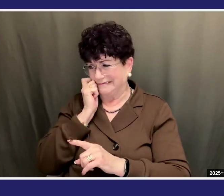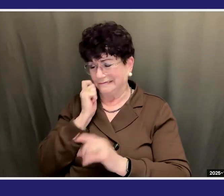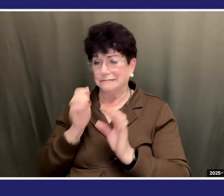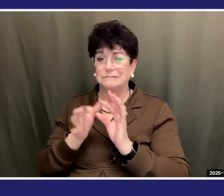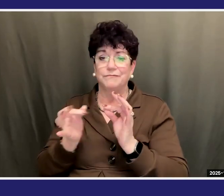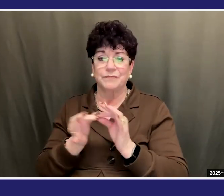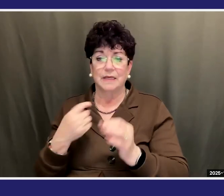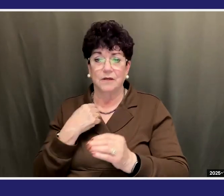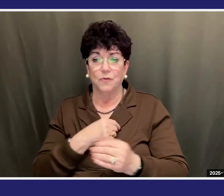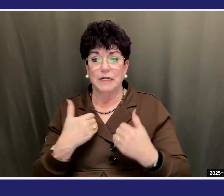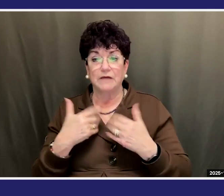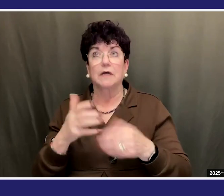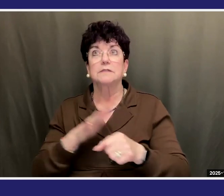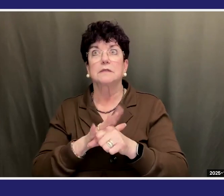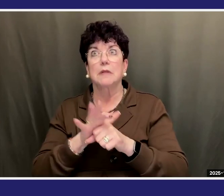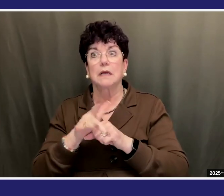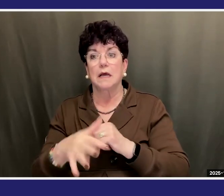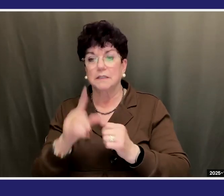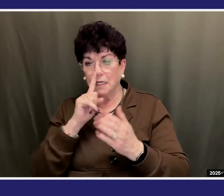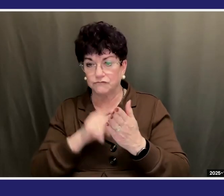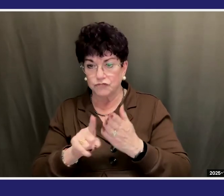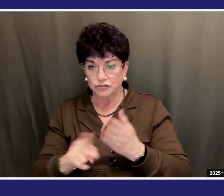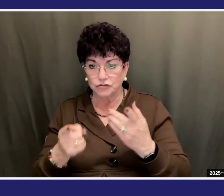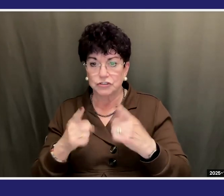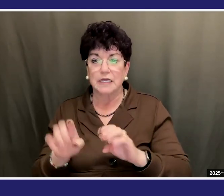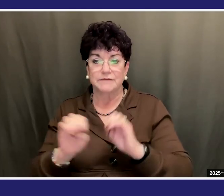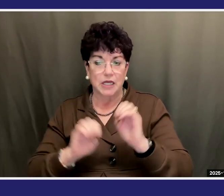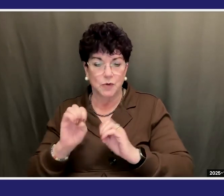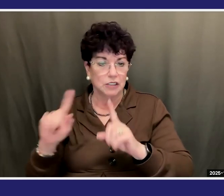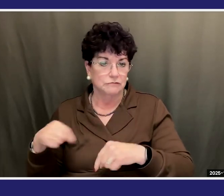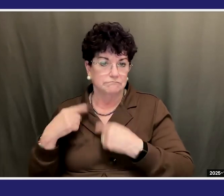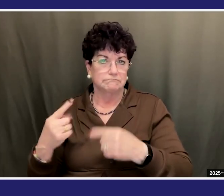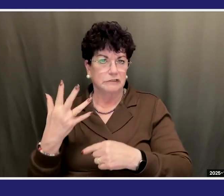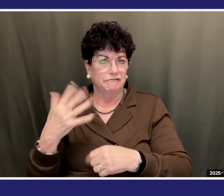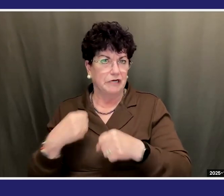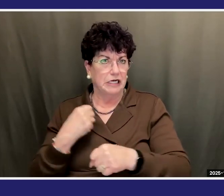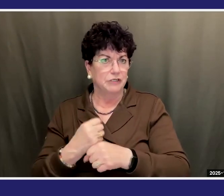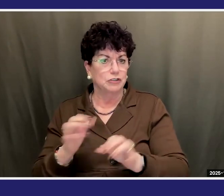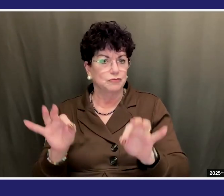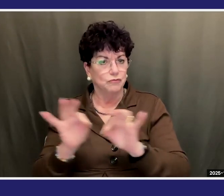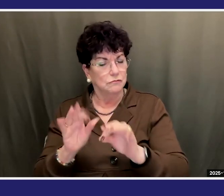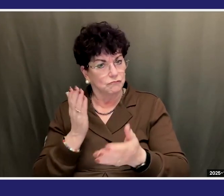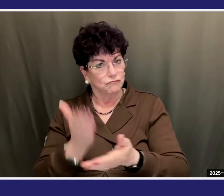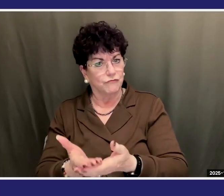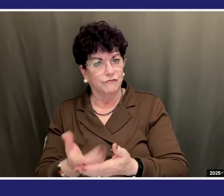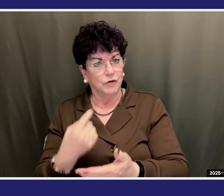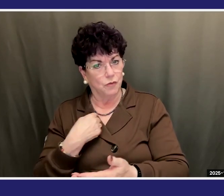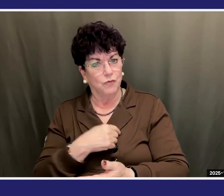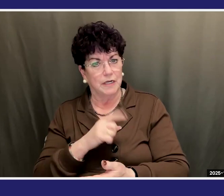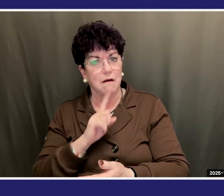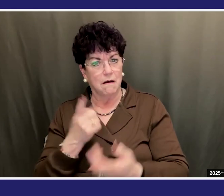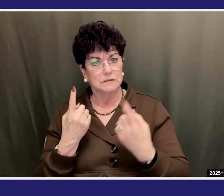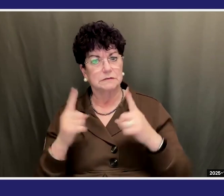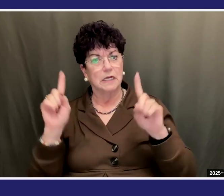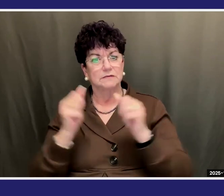research evaluation that was done for the past 5 years at least that proves that we are effective in the work we